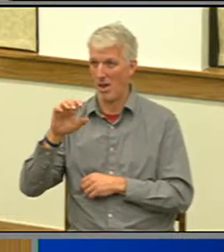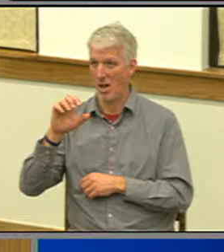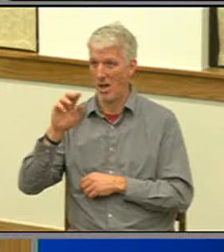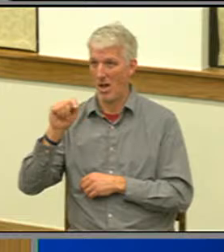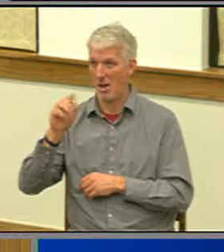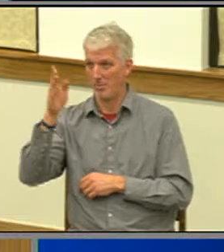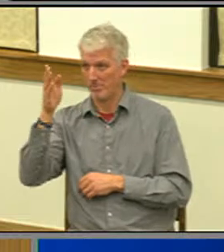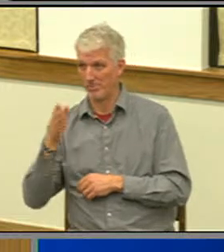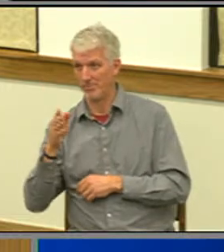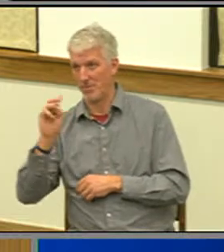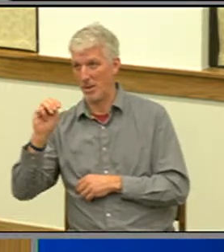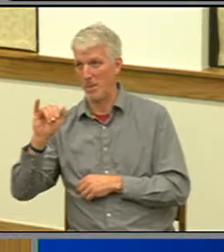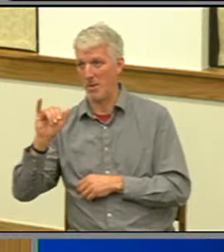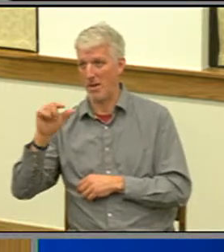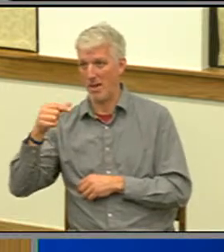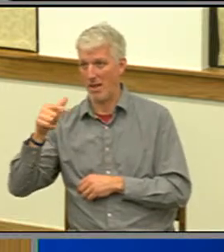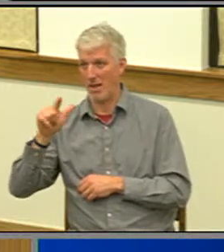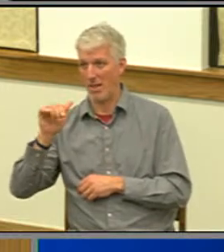youtube.com/MyGlendale.